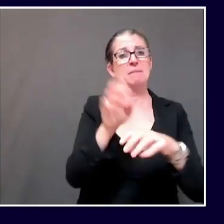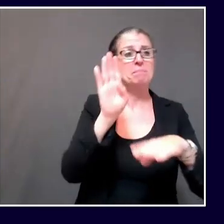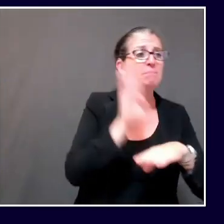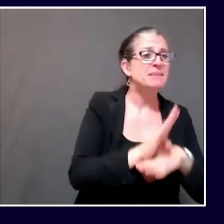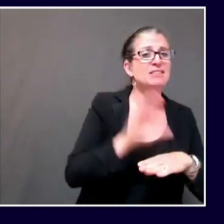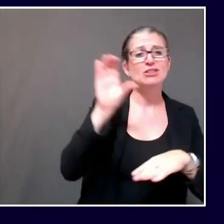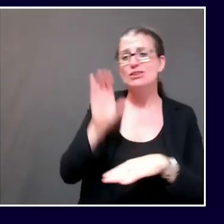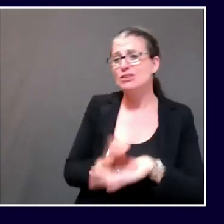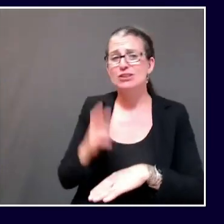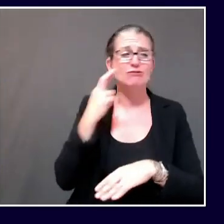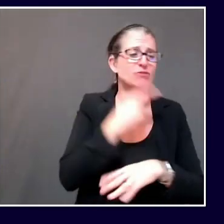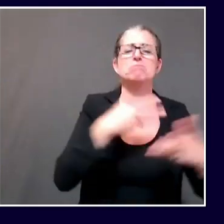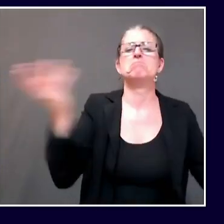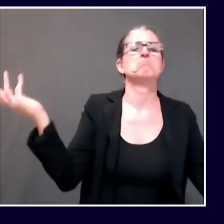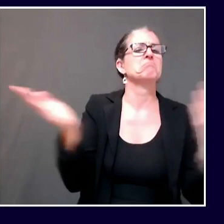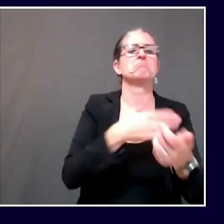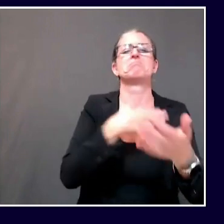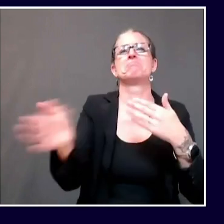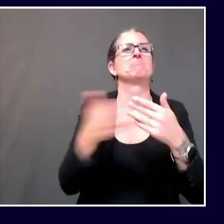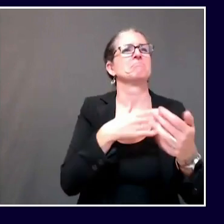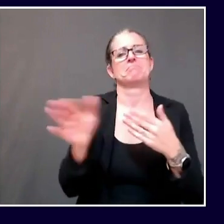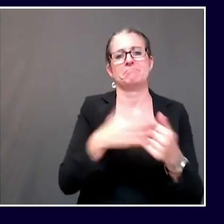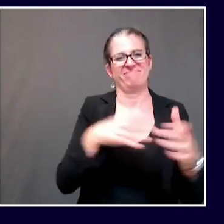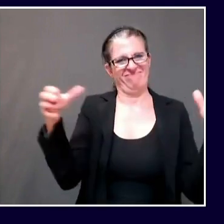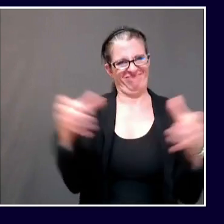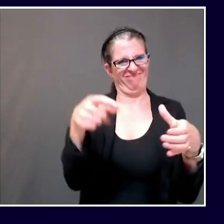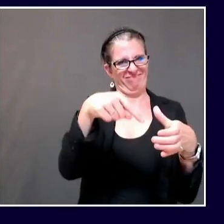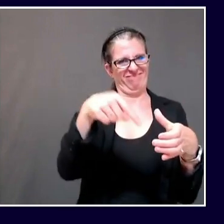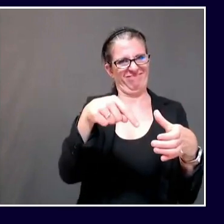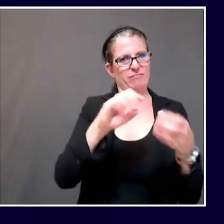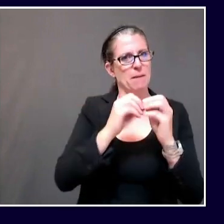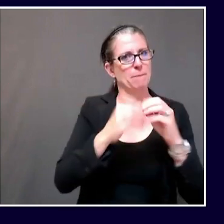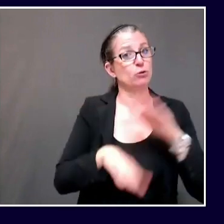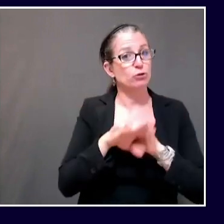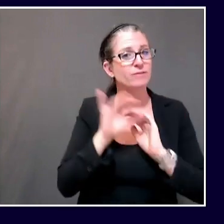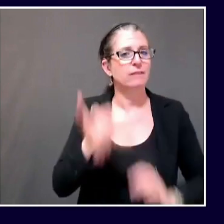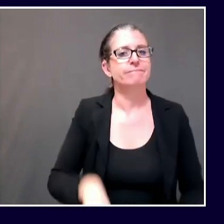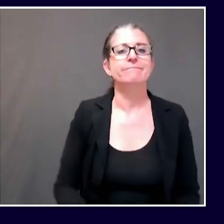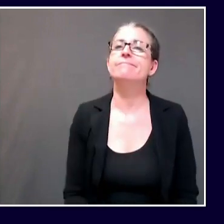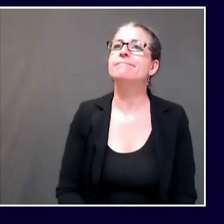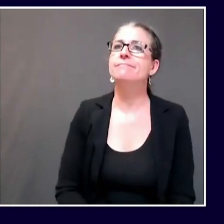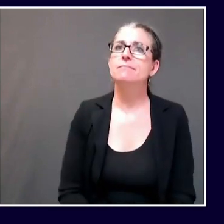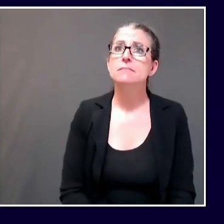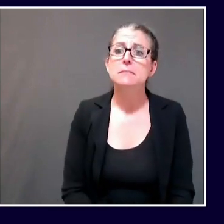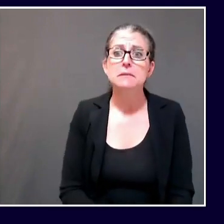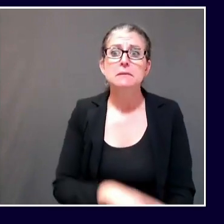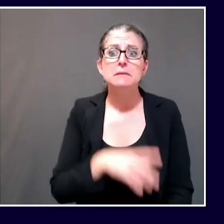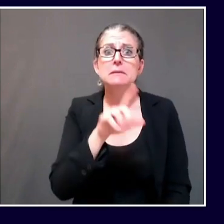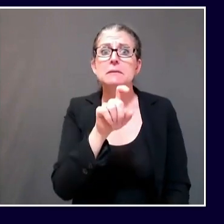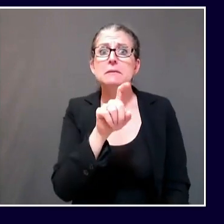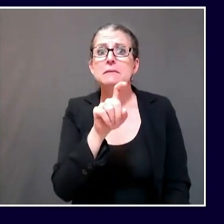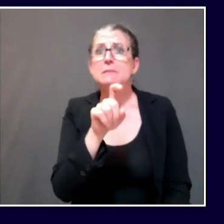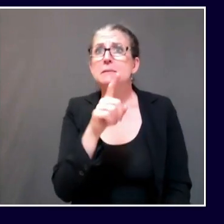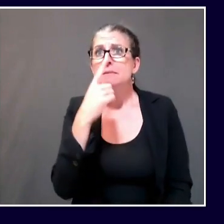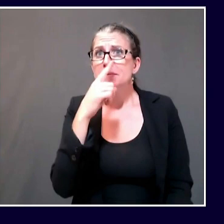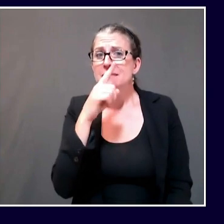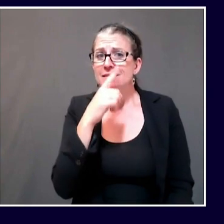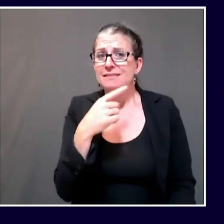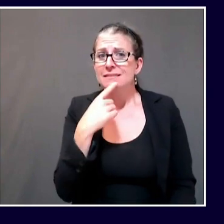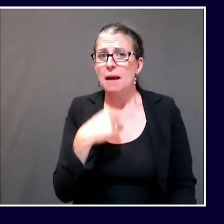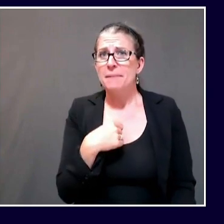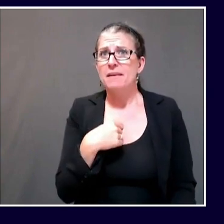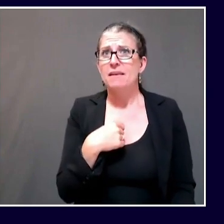Follow up, if I may, would you be willing to specify the faith tradition or the individual with whom you have had those